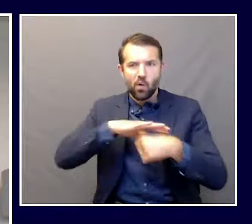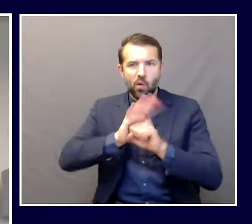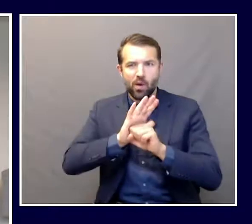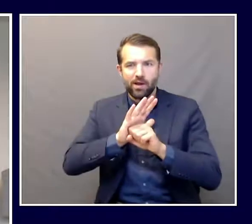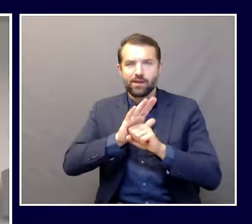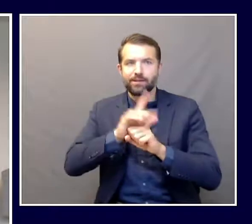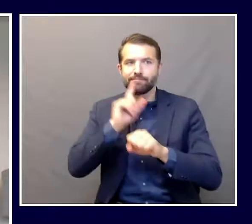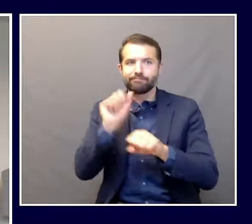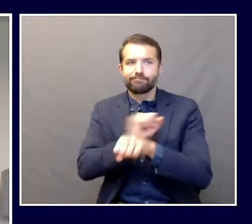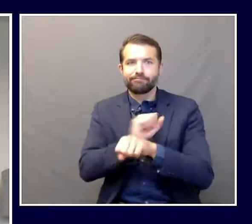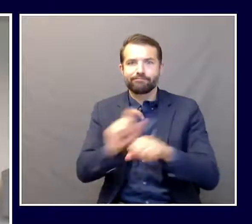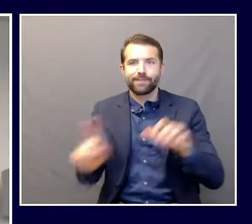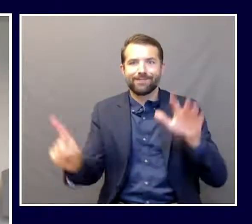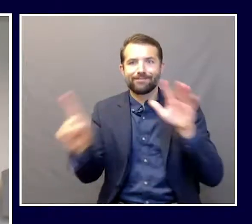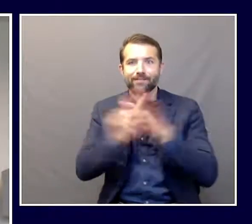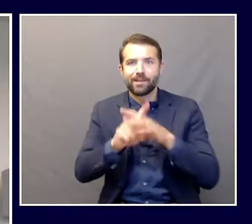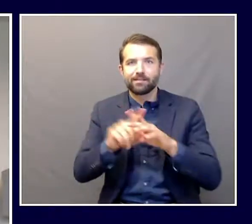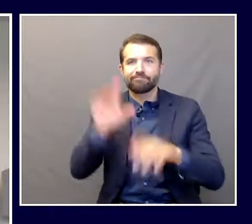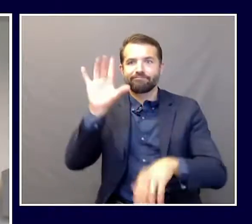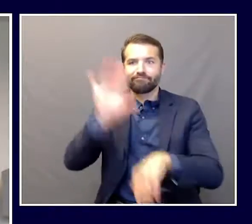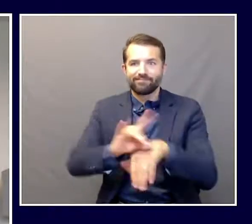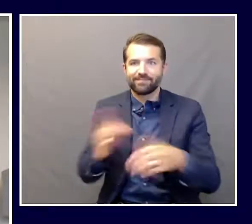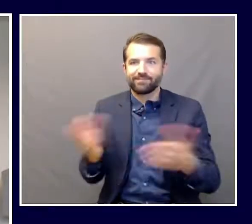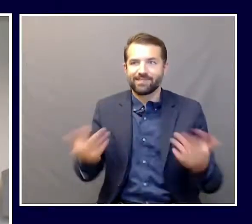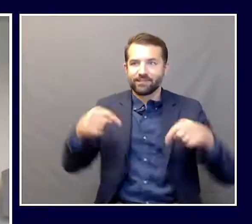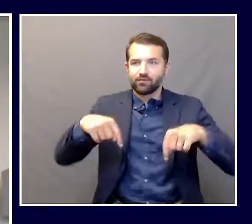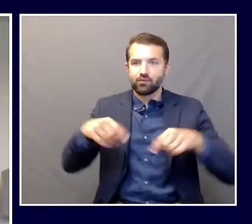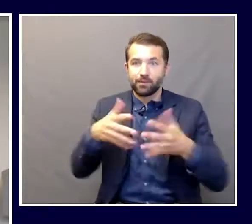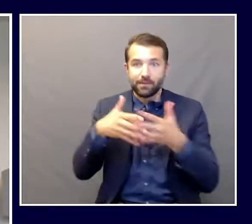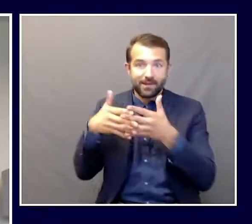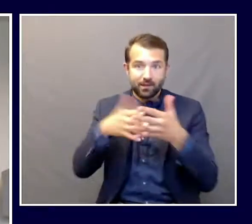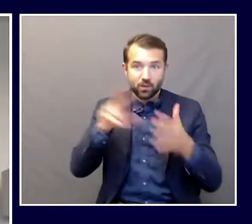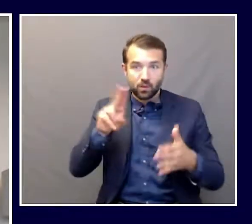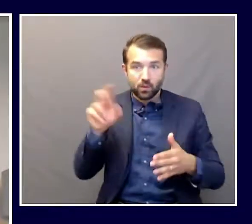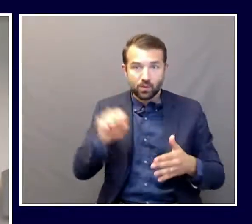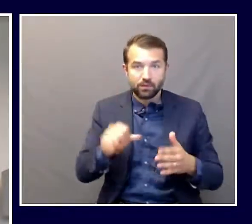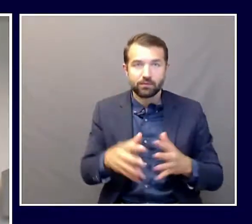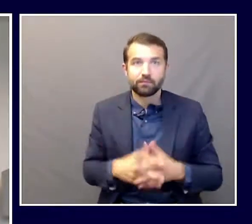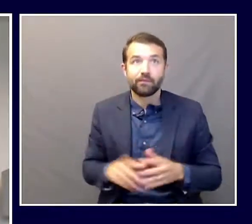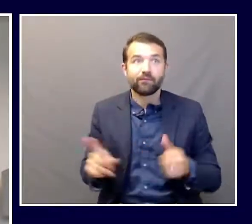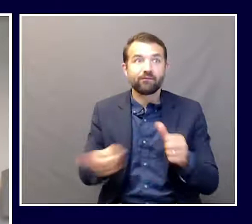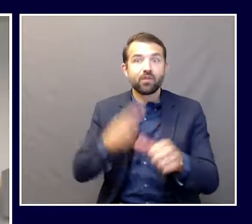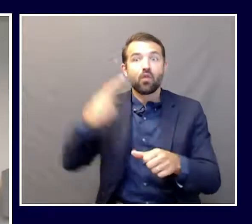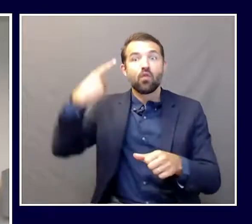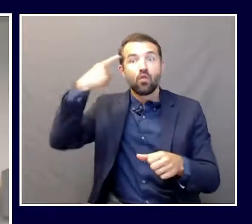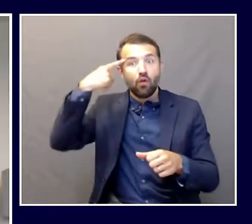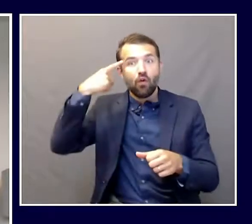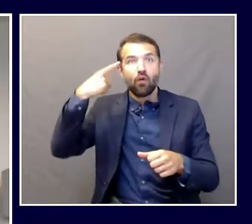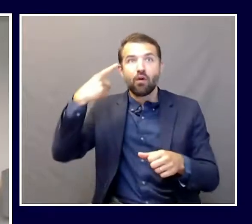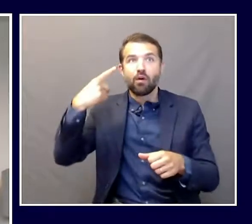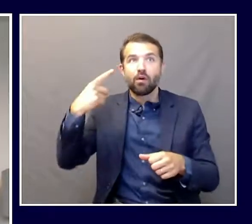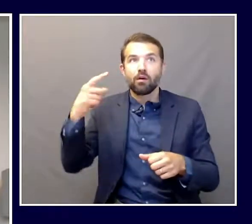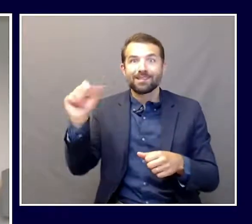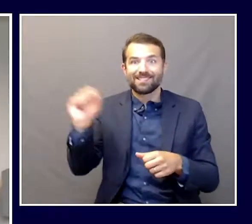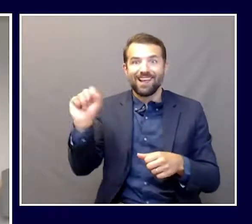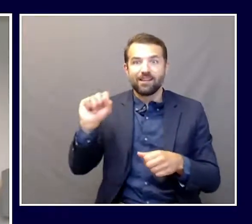first case, but almost certainly COVID existed in the United States before that. Now, how much before